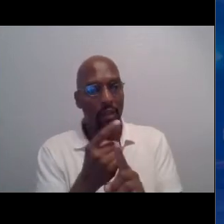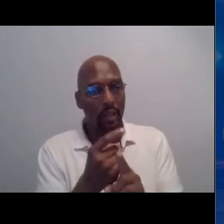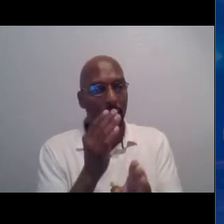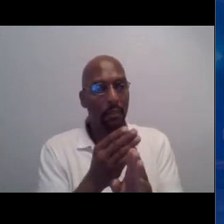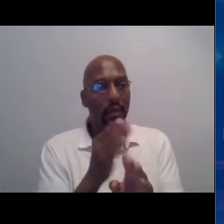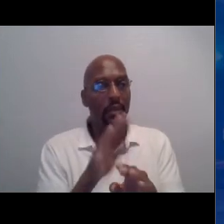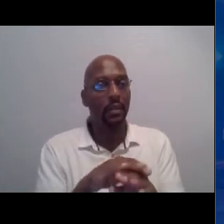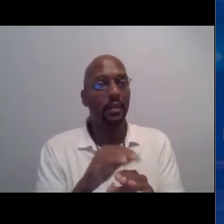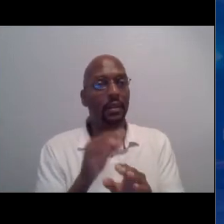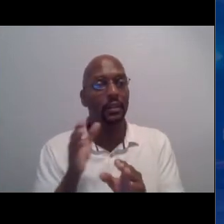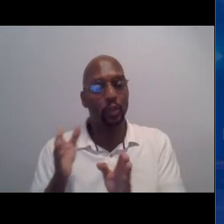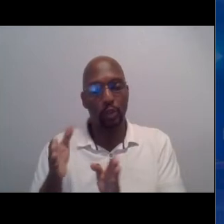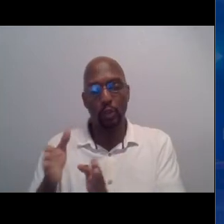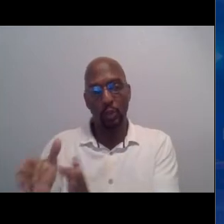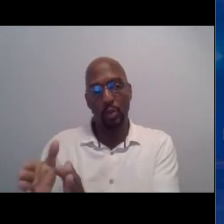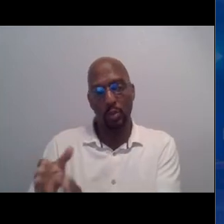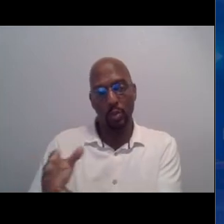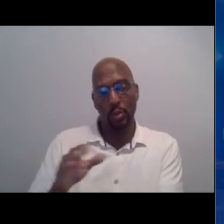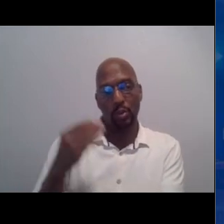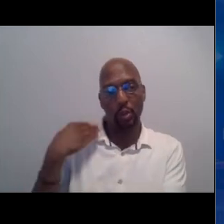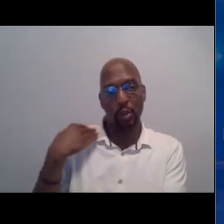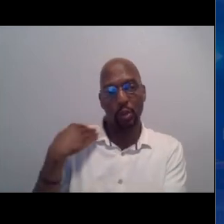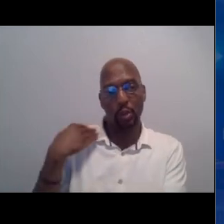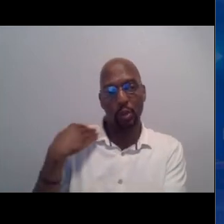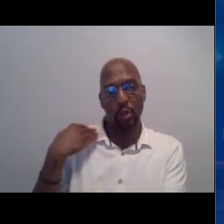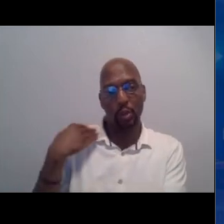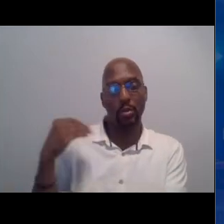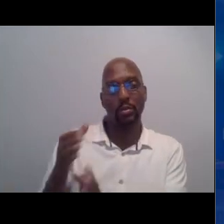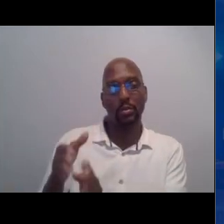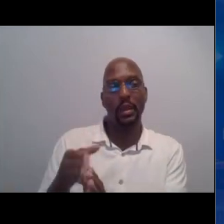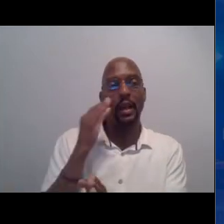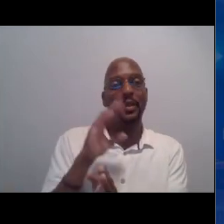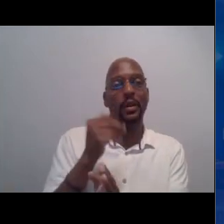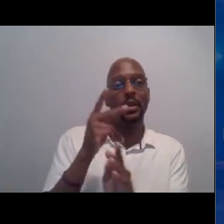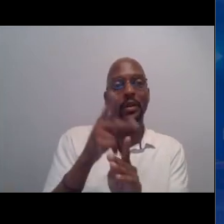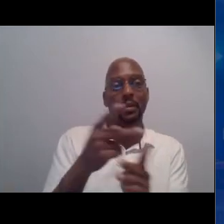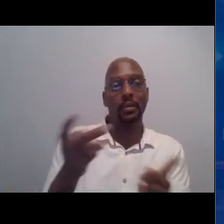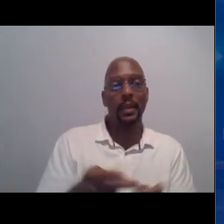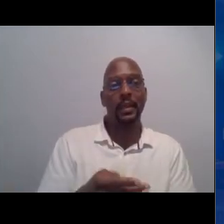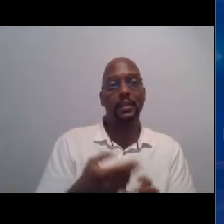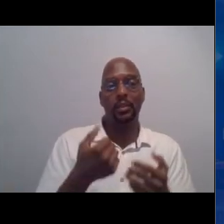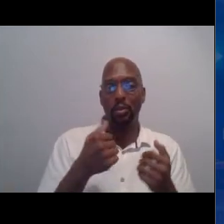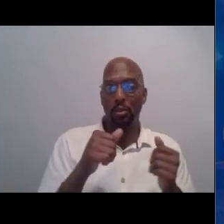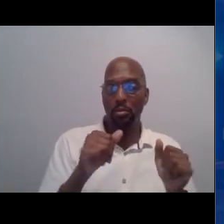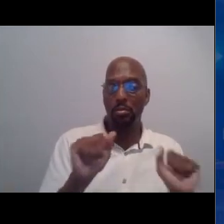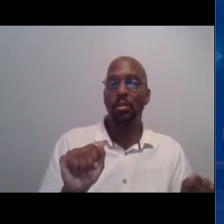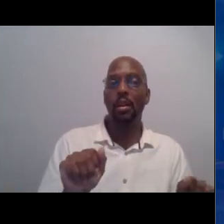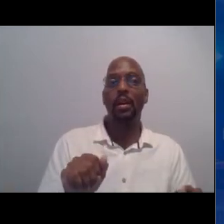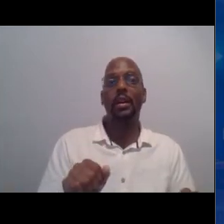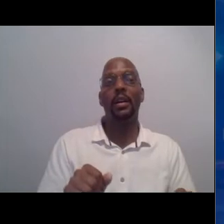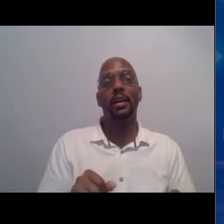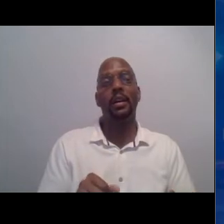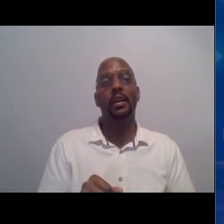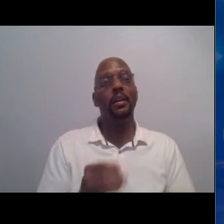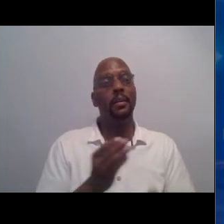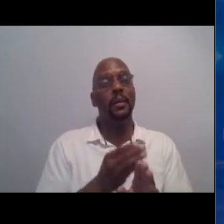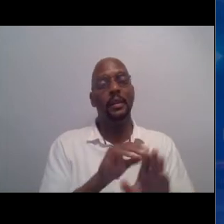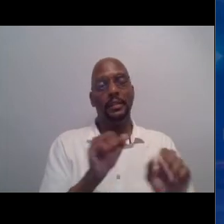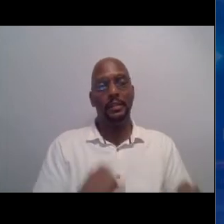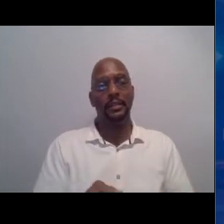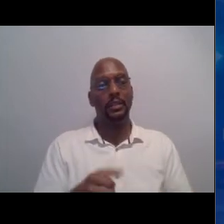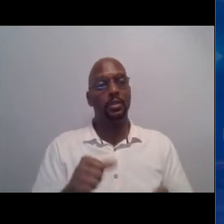my understanding. So I know other places in the country have tried out. Chicago, I think PACE, the bus system, suburban bus system, tried bus on